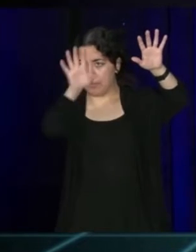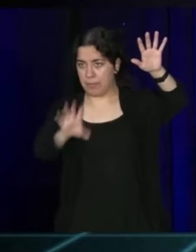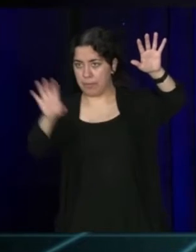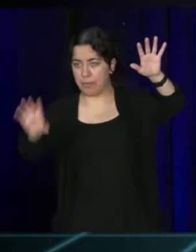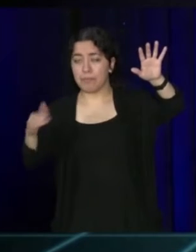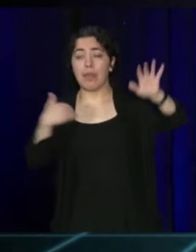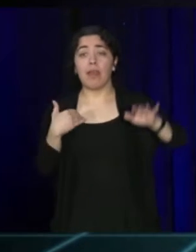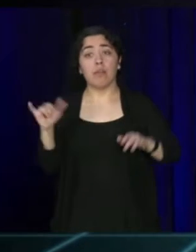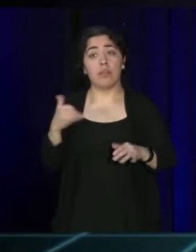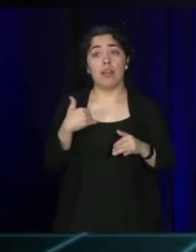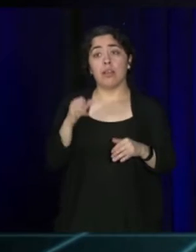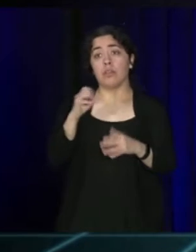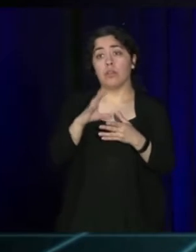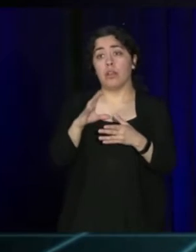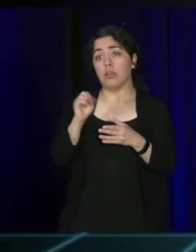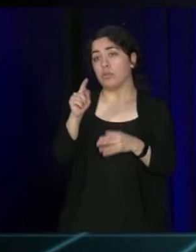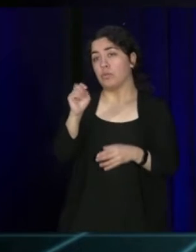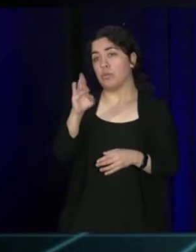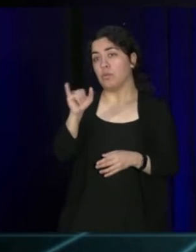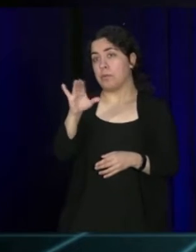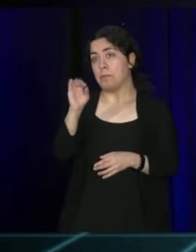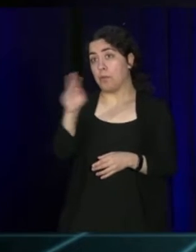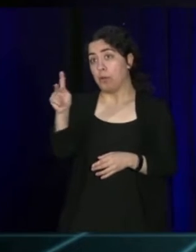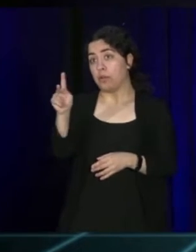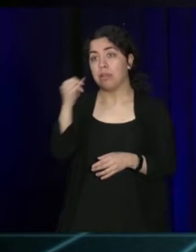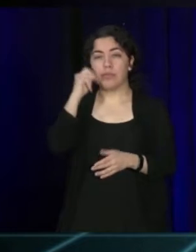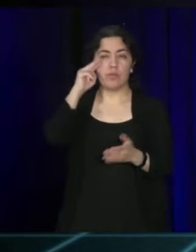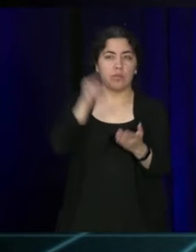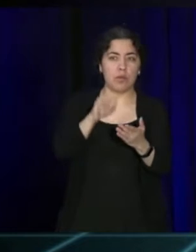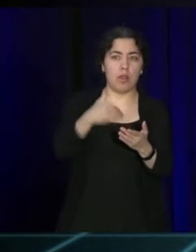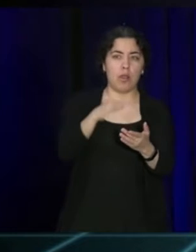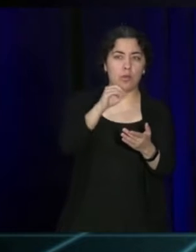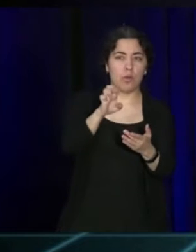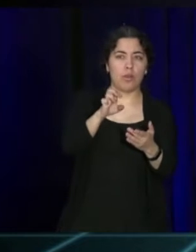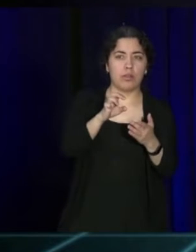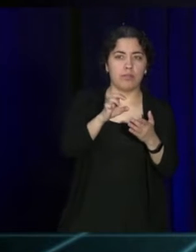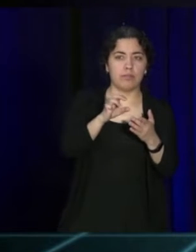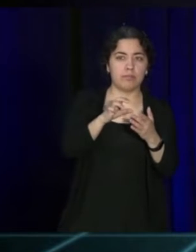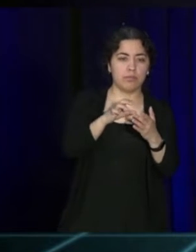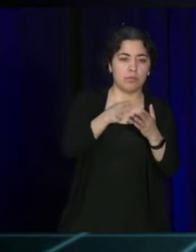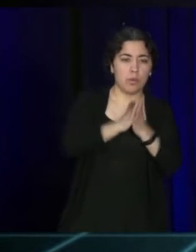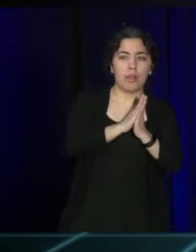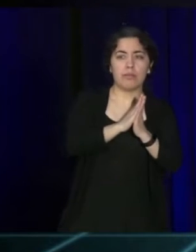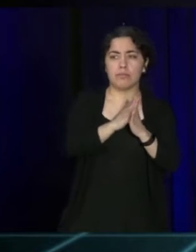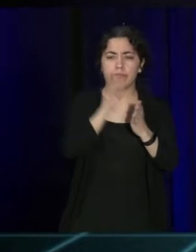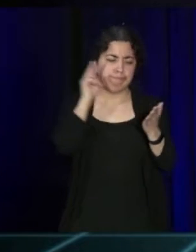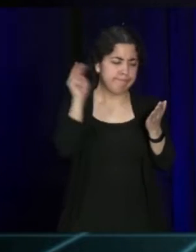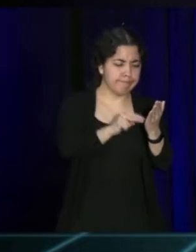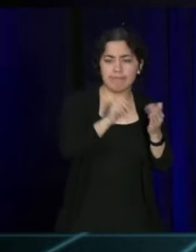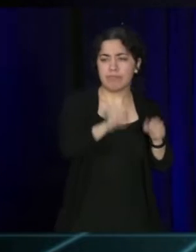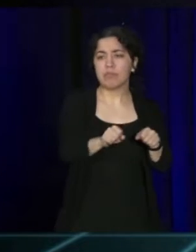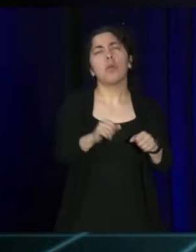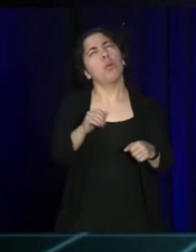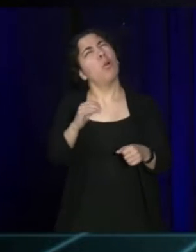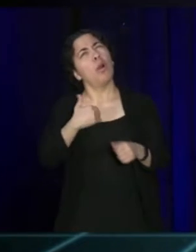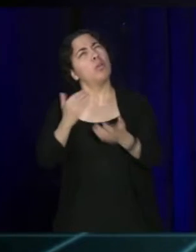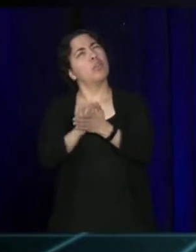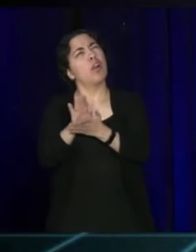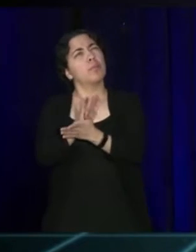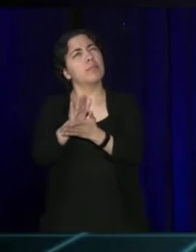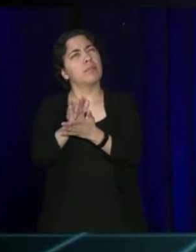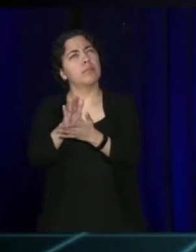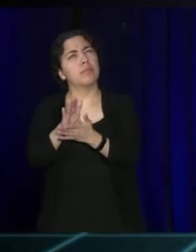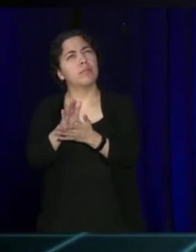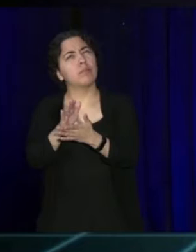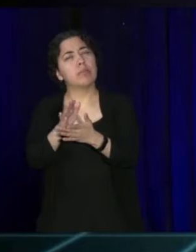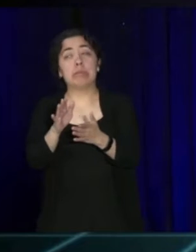well. If you look hard enough in our pull requests, you can find it. I don't think well, we have a link in our docs. Sorry, I should probably not speak